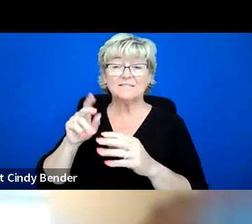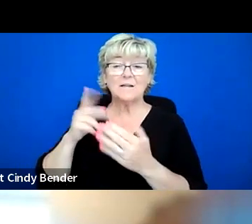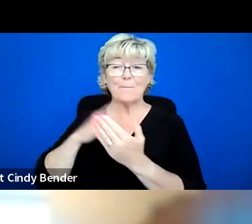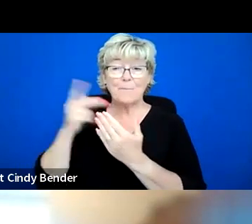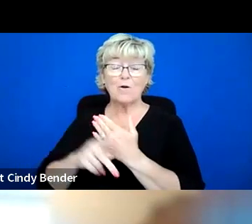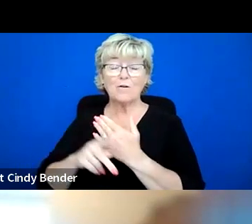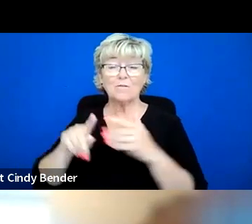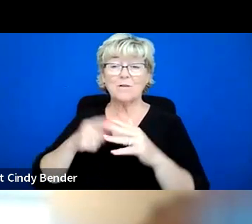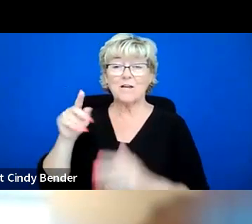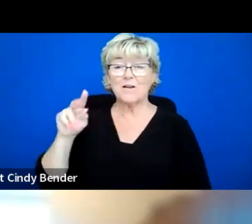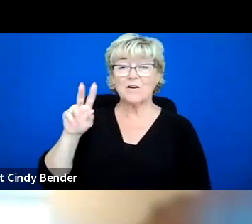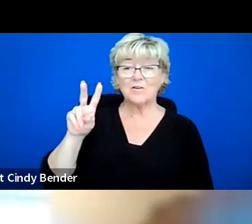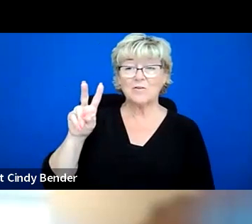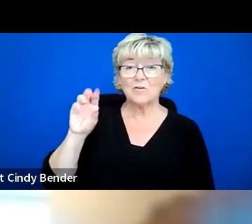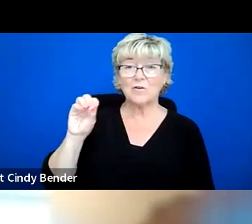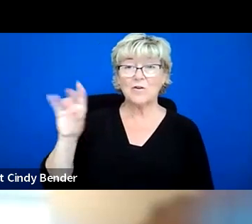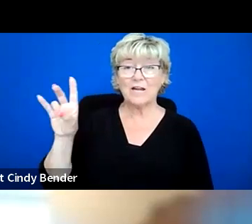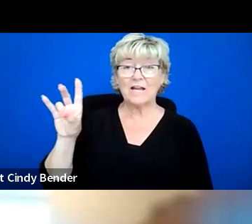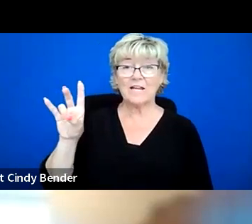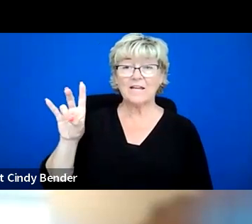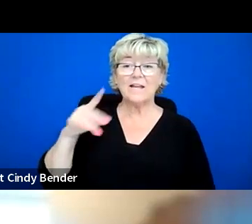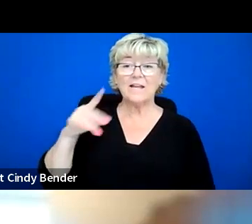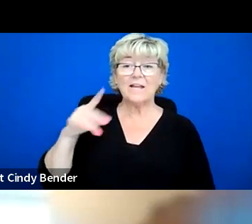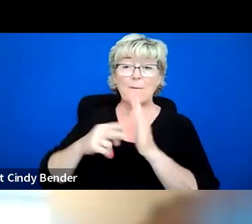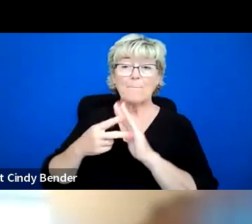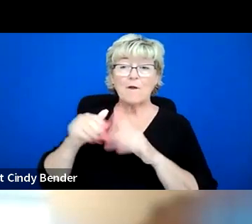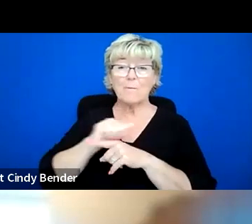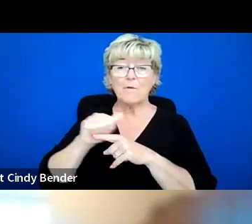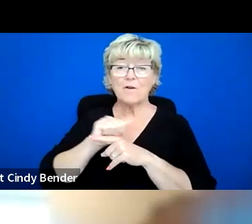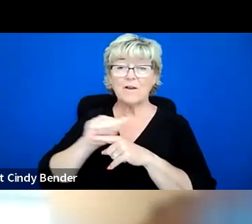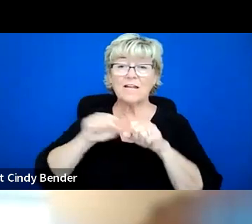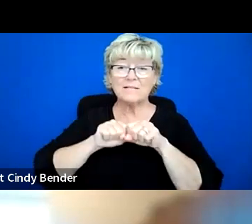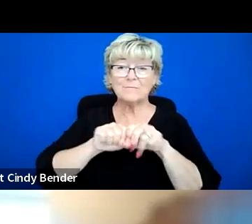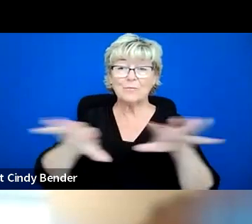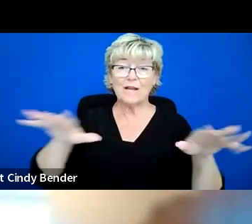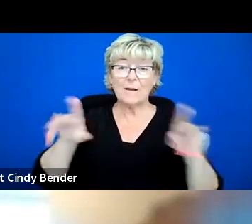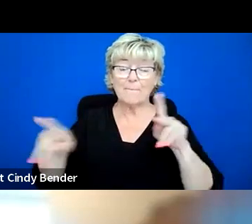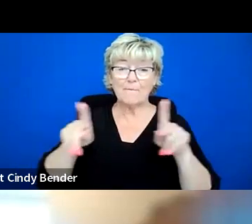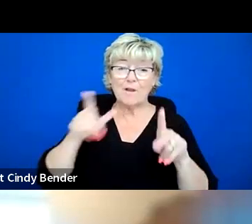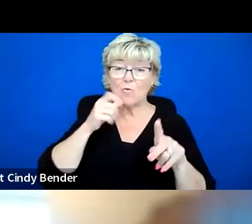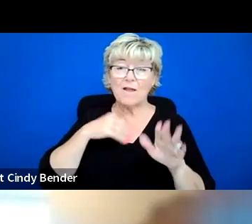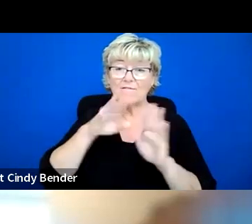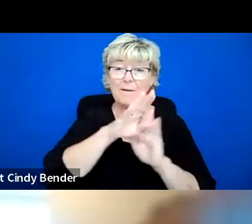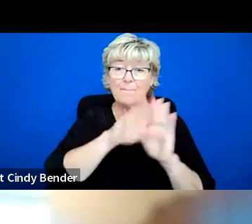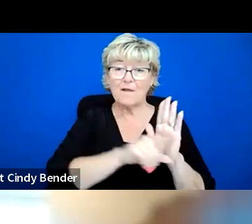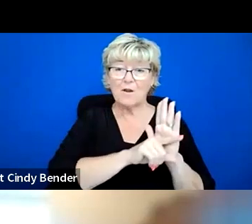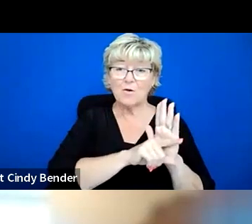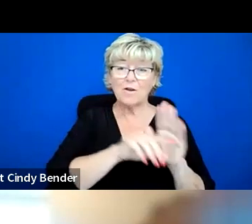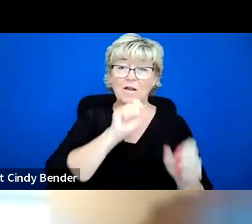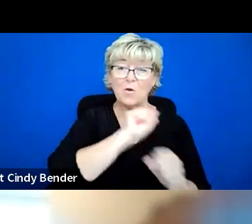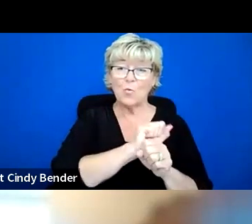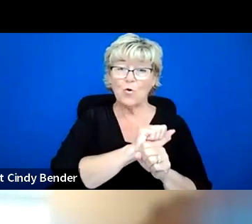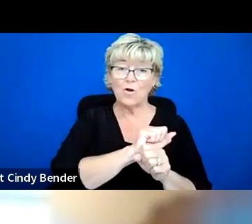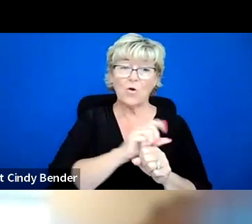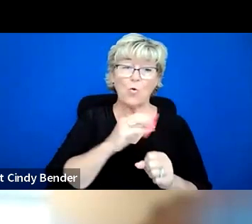and continues to evolve. And it has the purpose of training and deploying people who have a background in working with